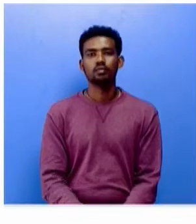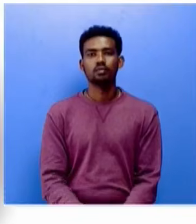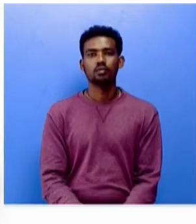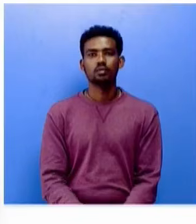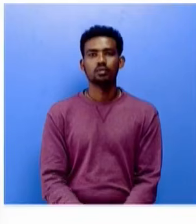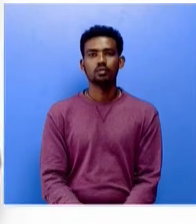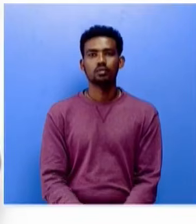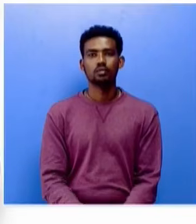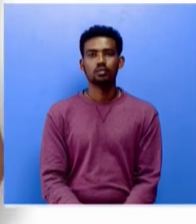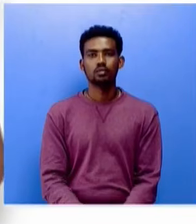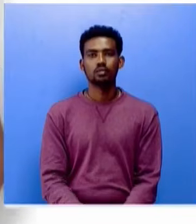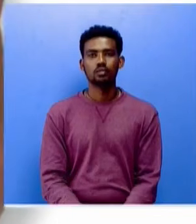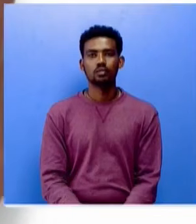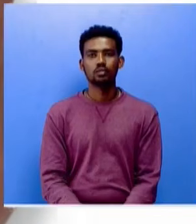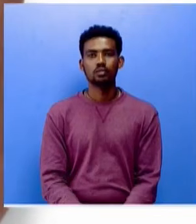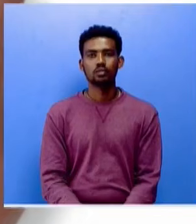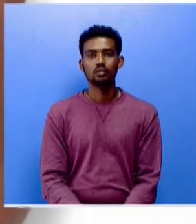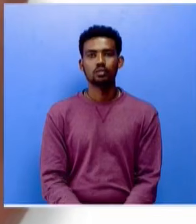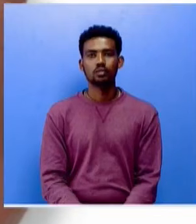In affirmative.